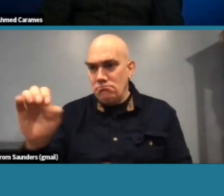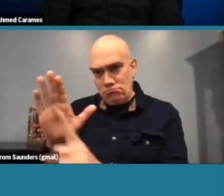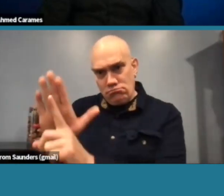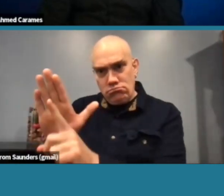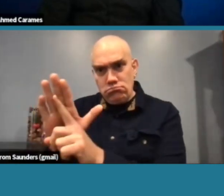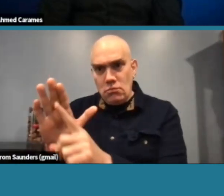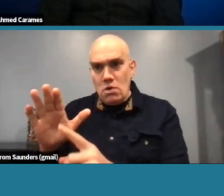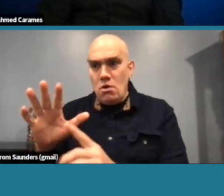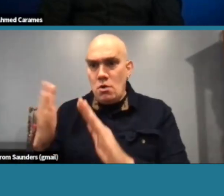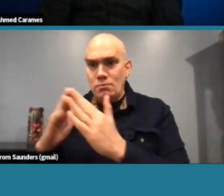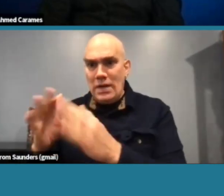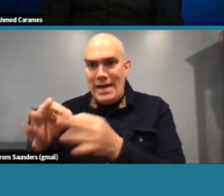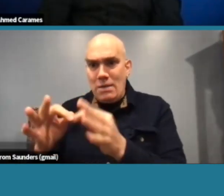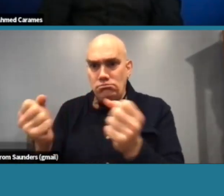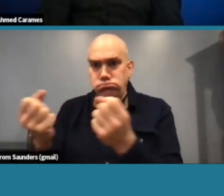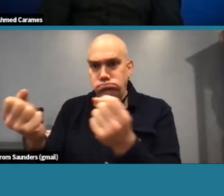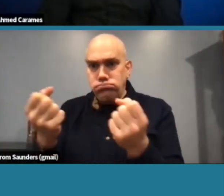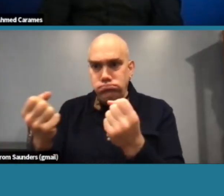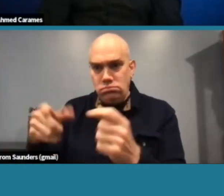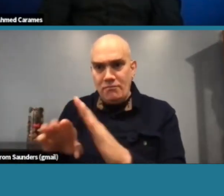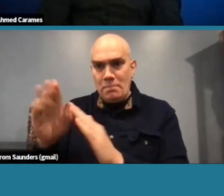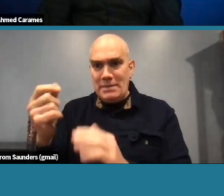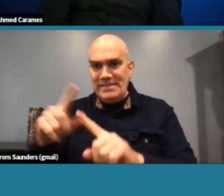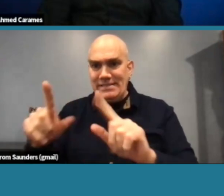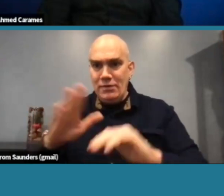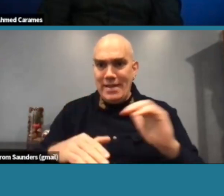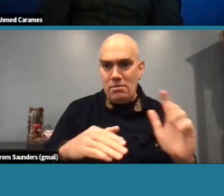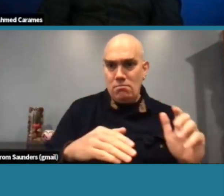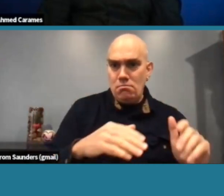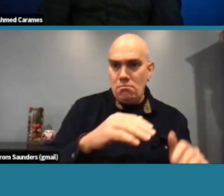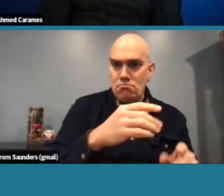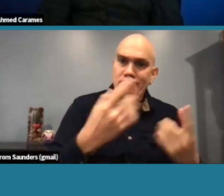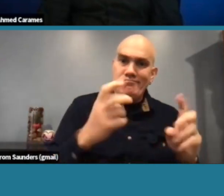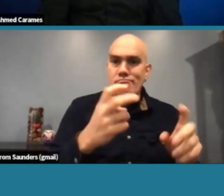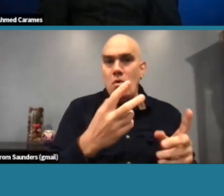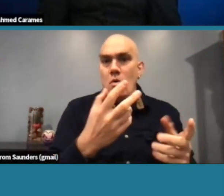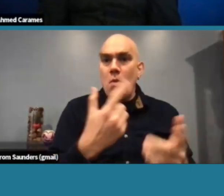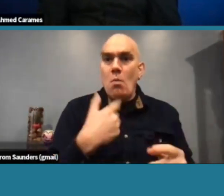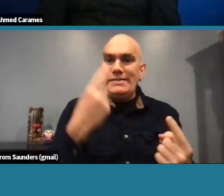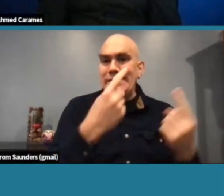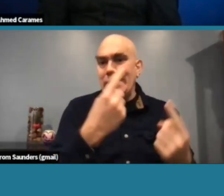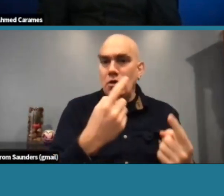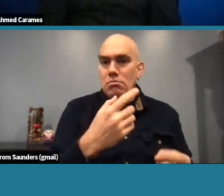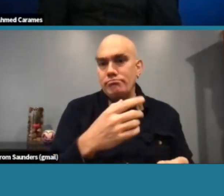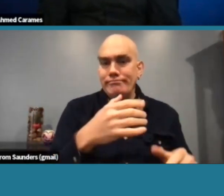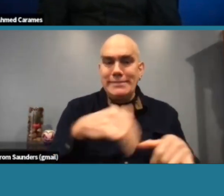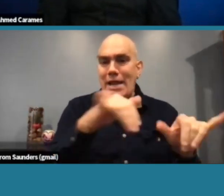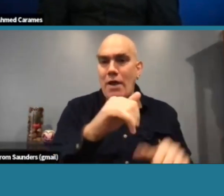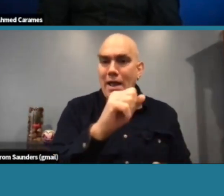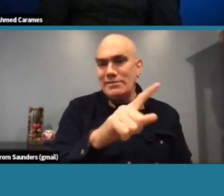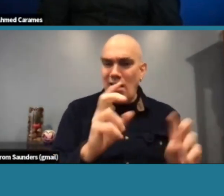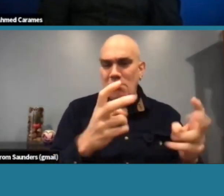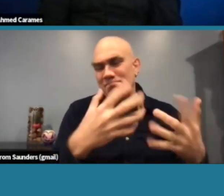So it's considered the sign language equivalent of AAVE, and it's developed a bit differently than ASL